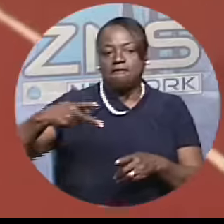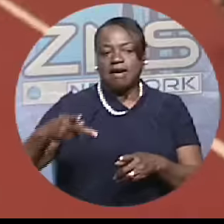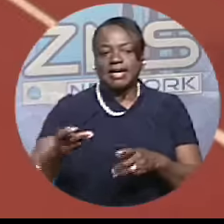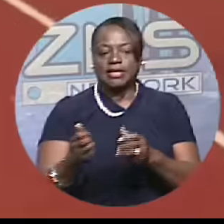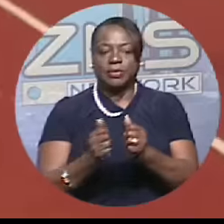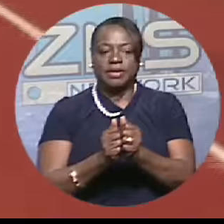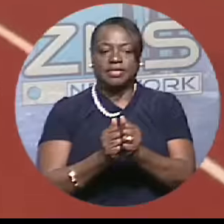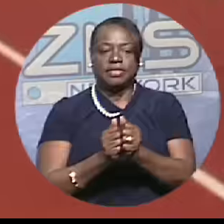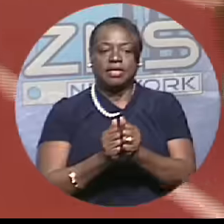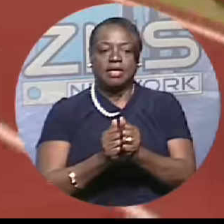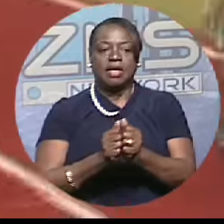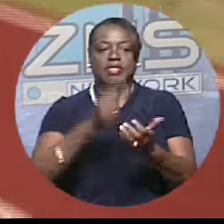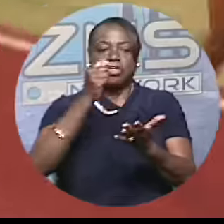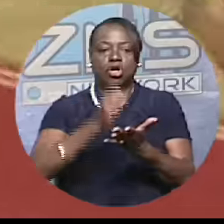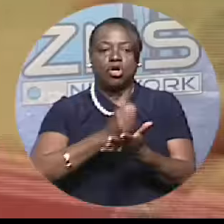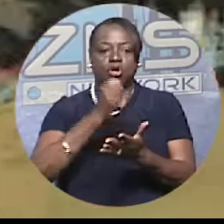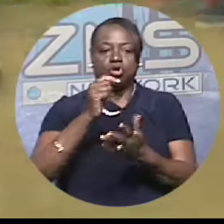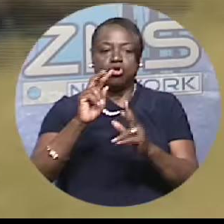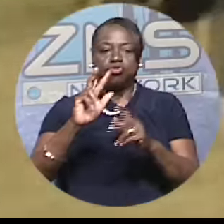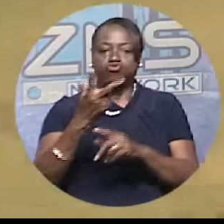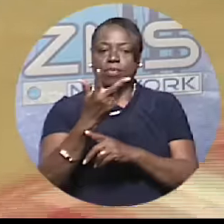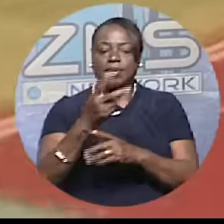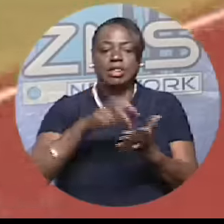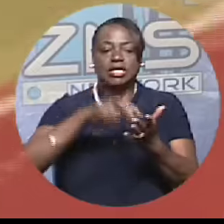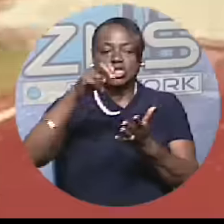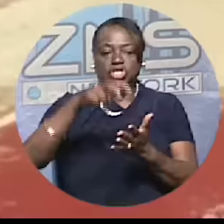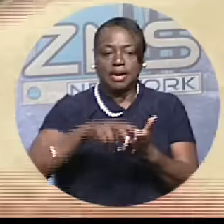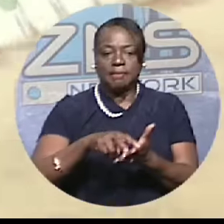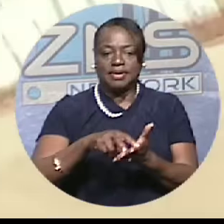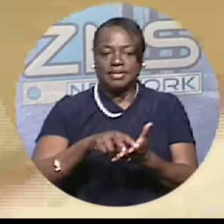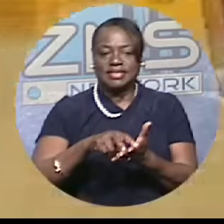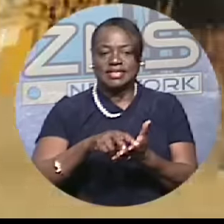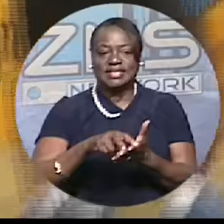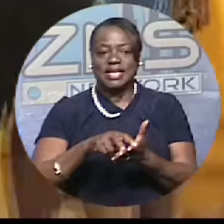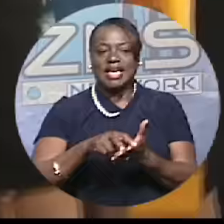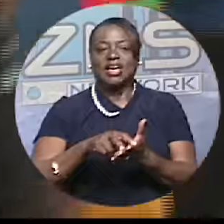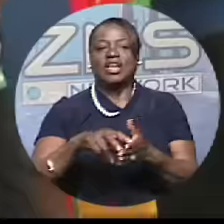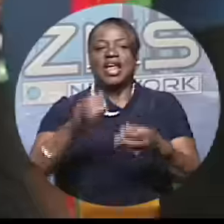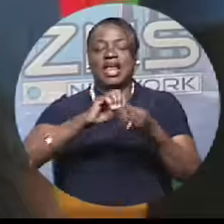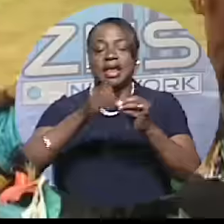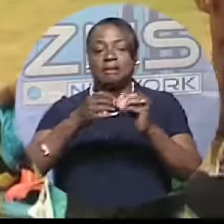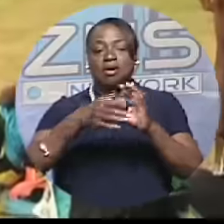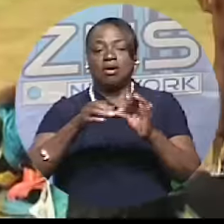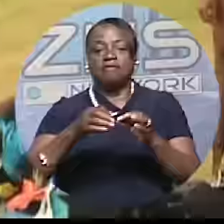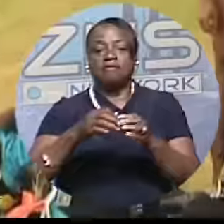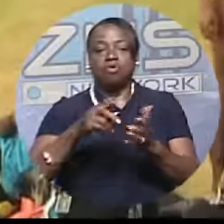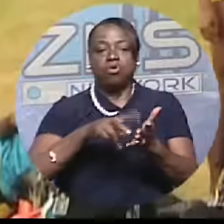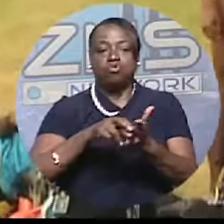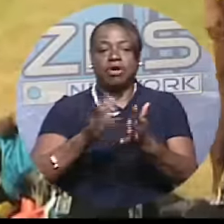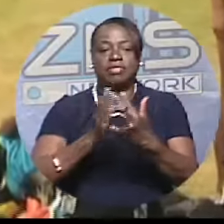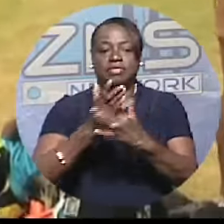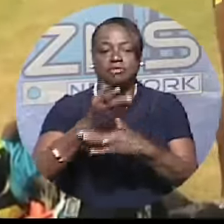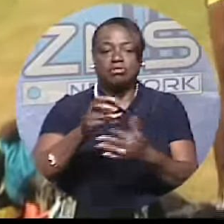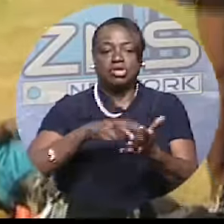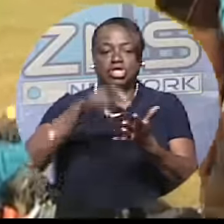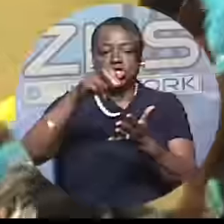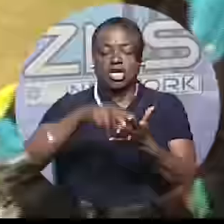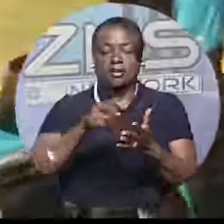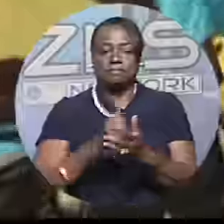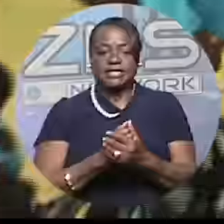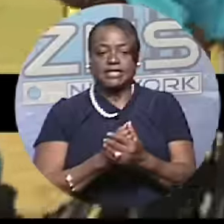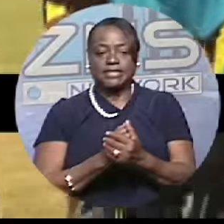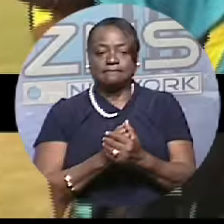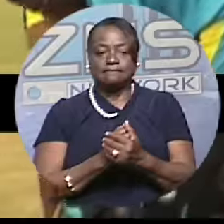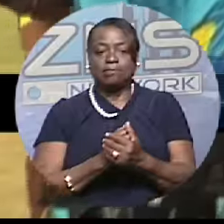to be left out. They got Sandy this morning doing a number of run-through drills and hops. Everyone is adjusting real well. Team